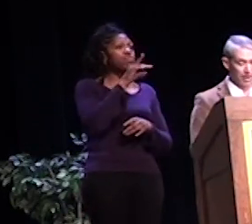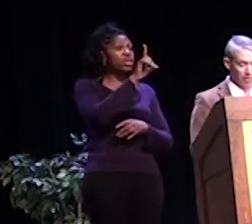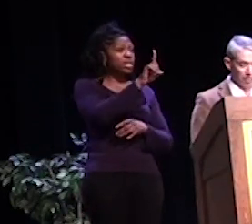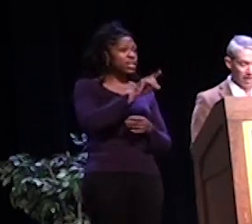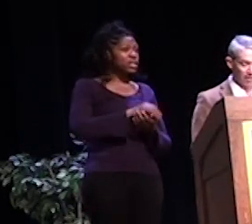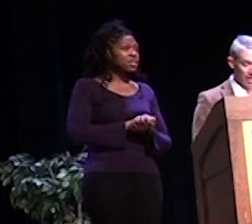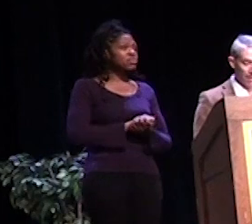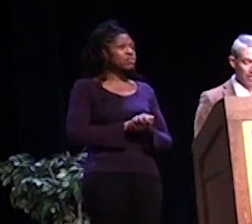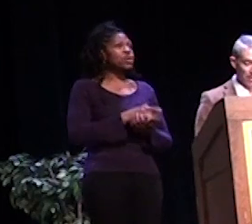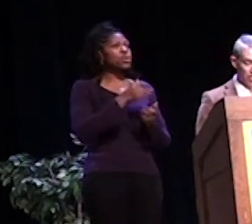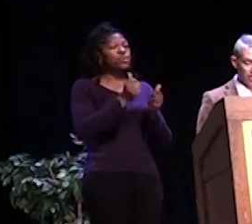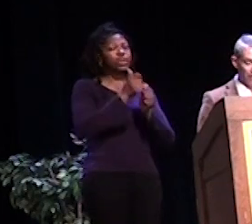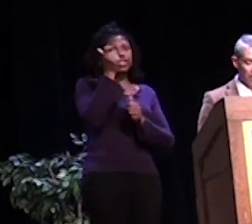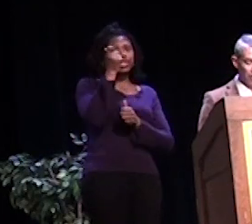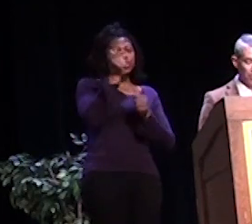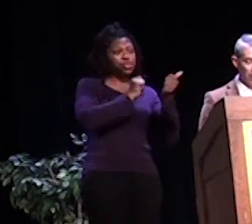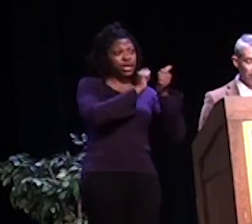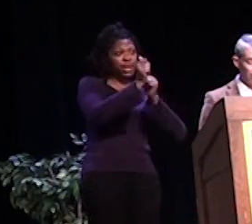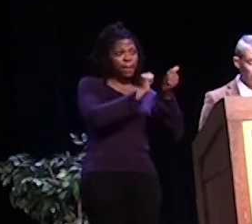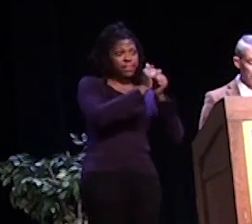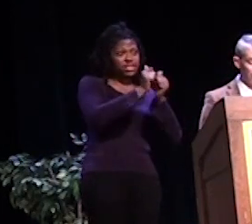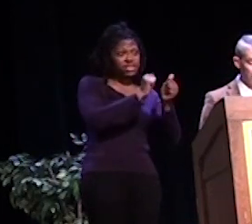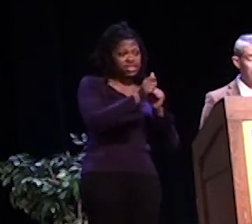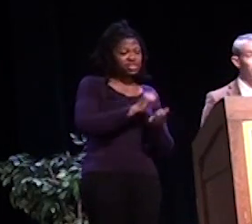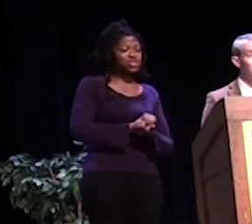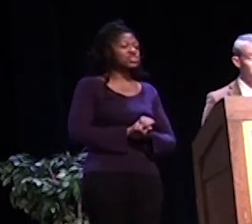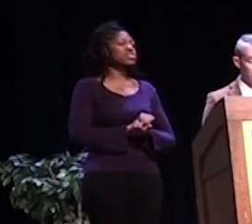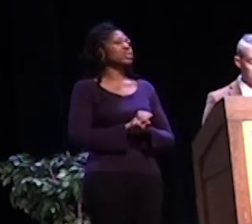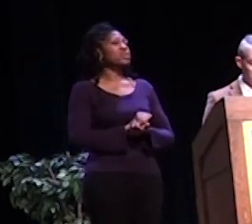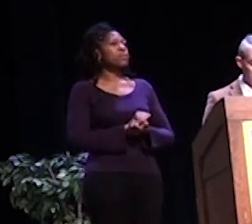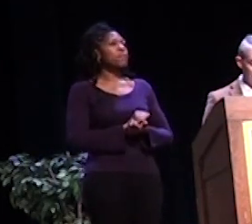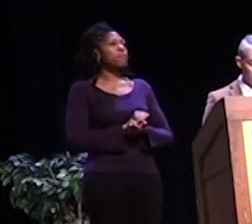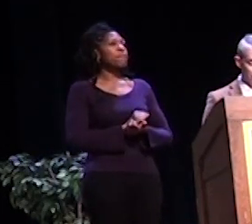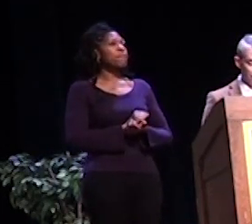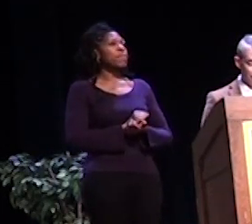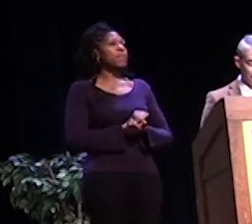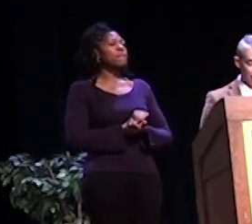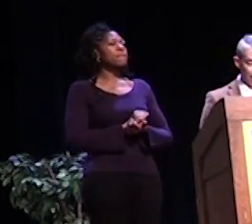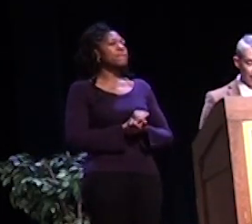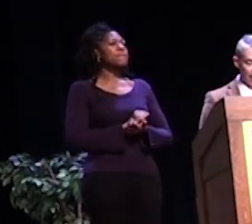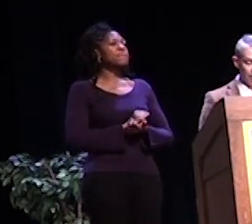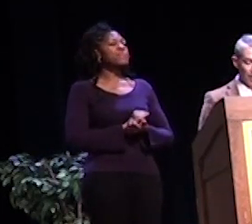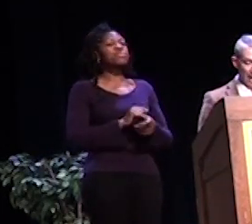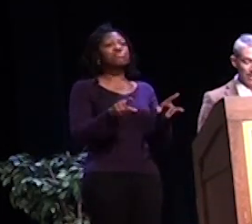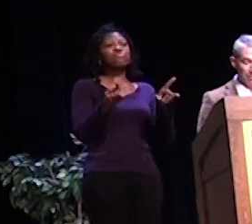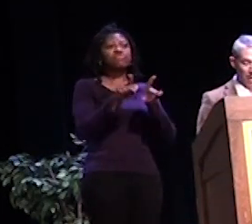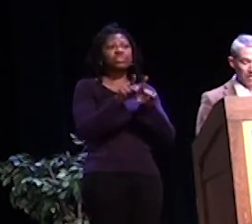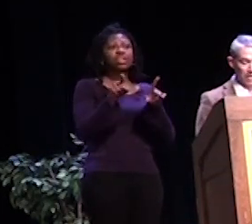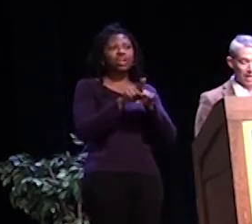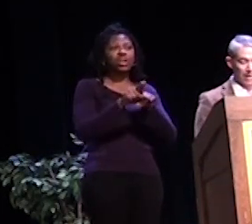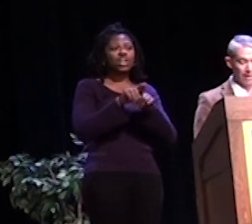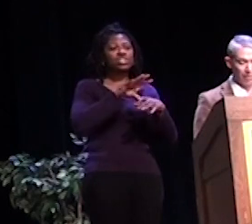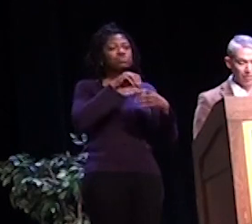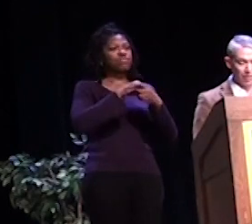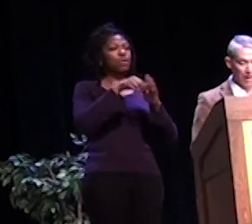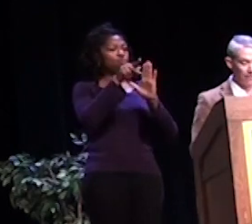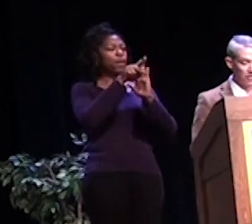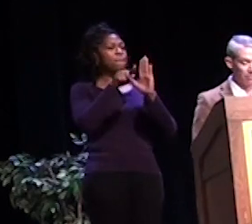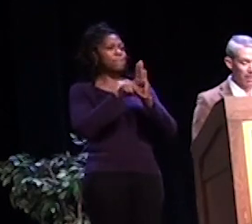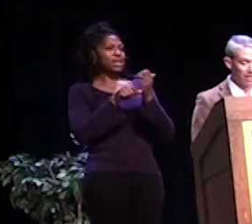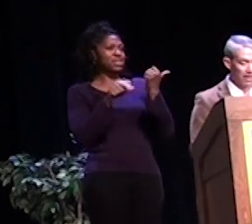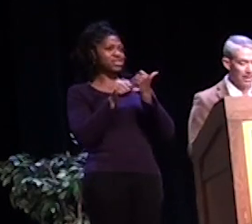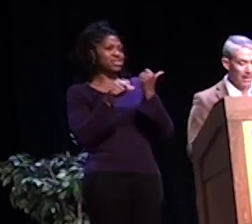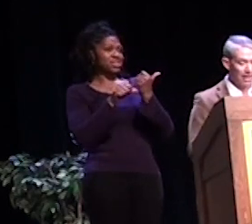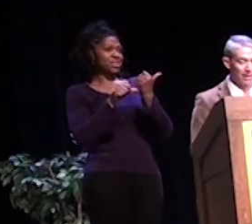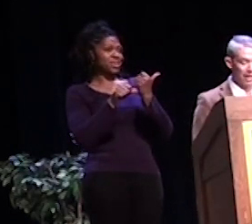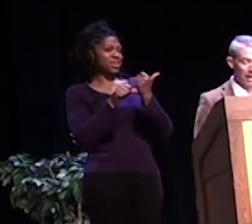million grant competition that focused on the redevelopment of distressed public housing, and then as a policy aide in both the Office